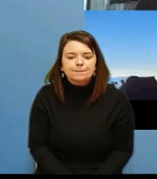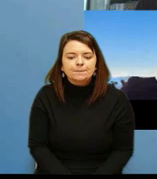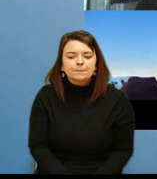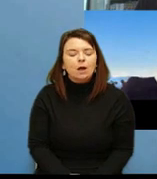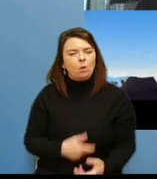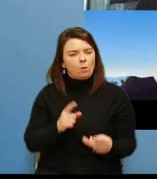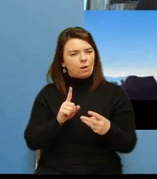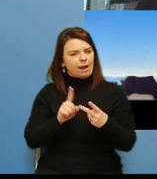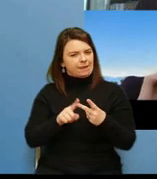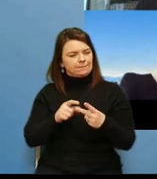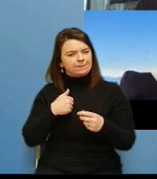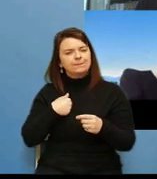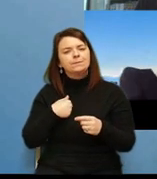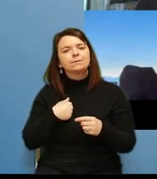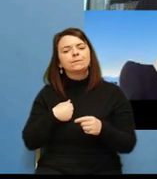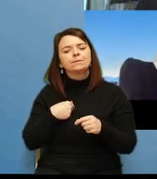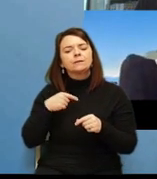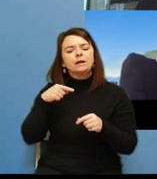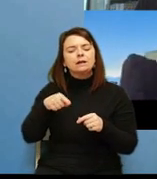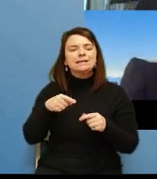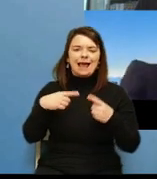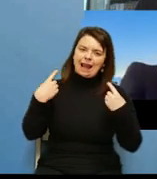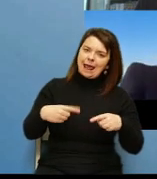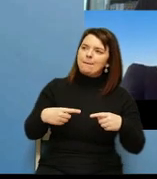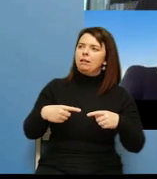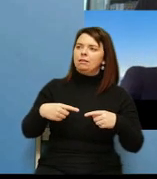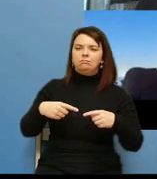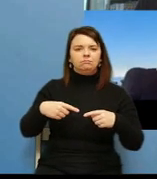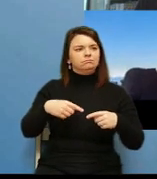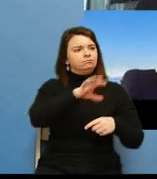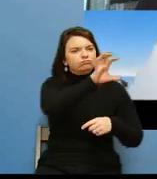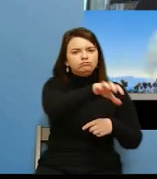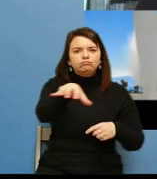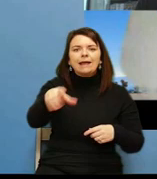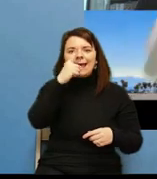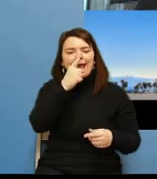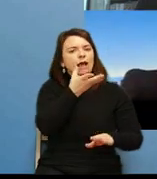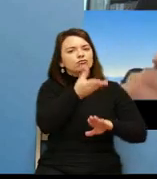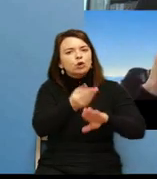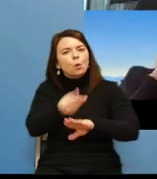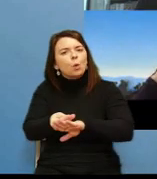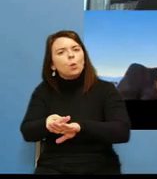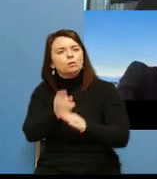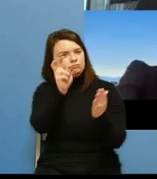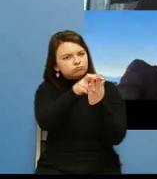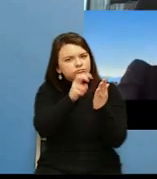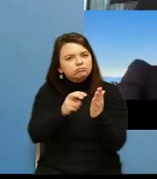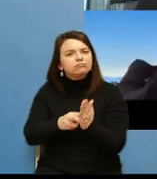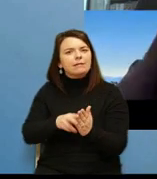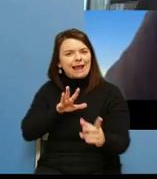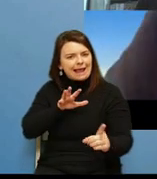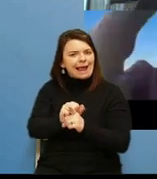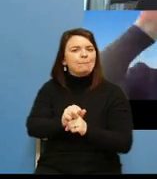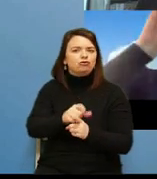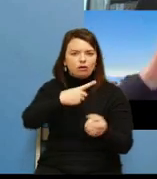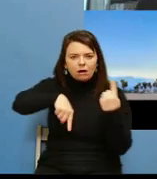that element. The other points to pick up is to do with enabling our practices to report and